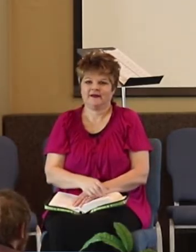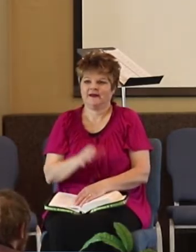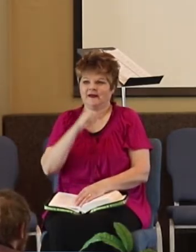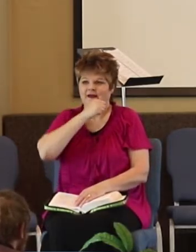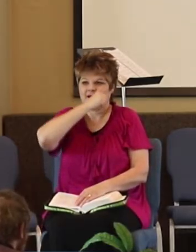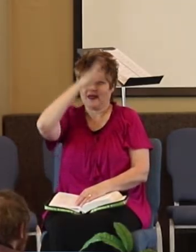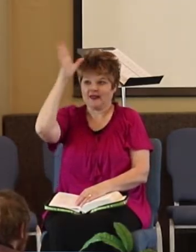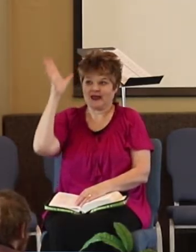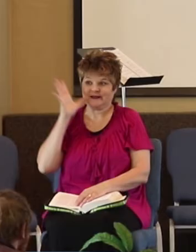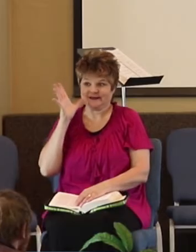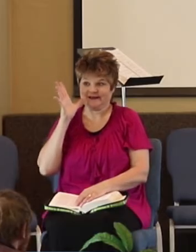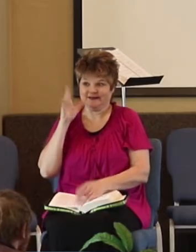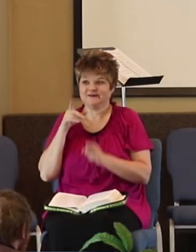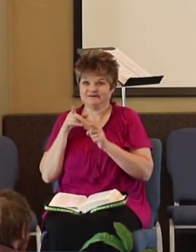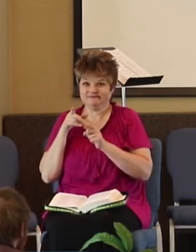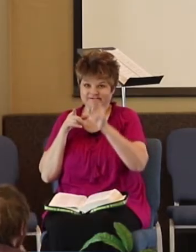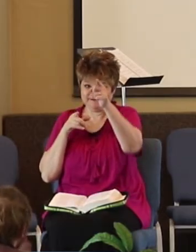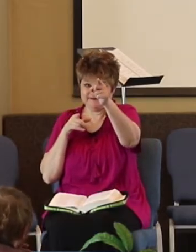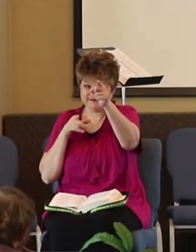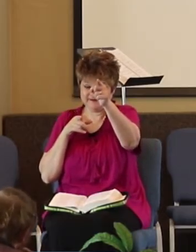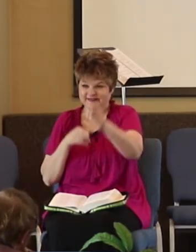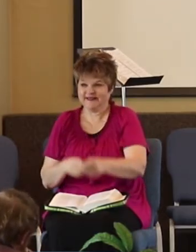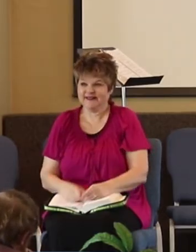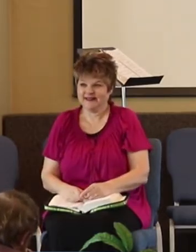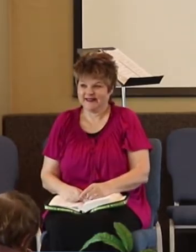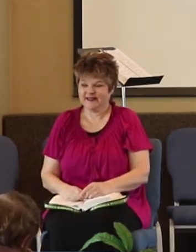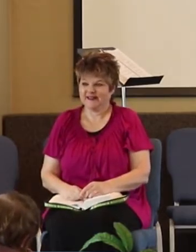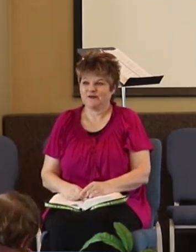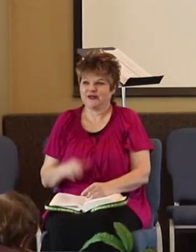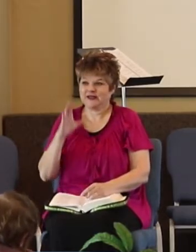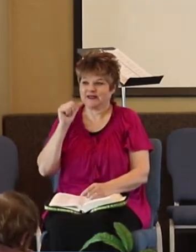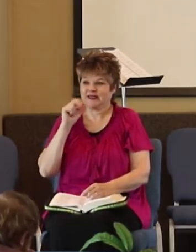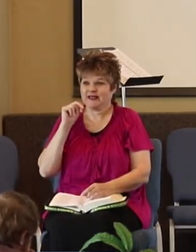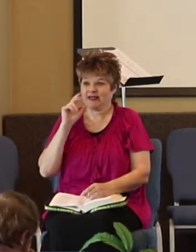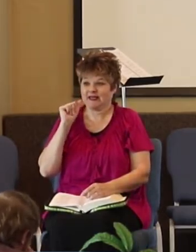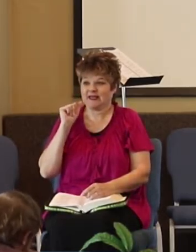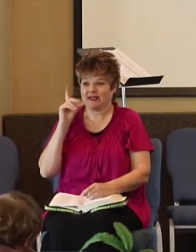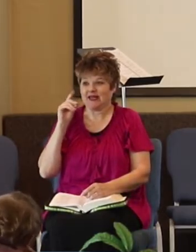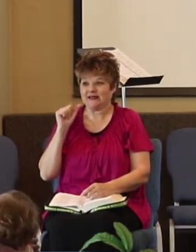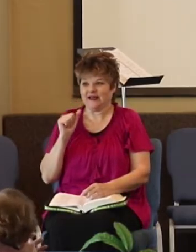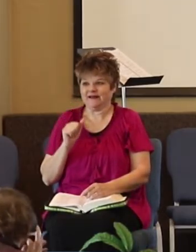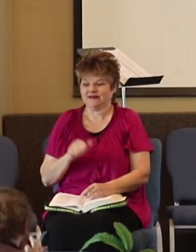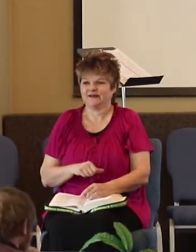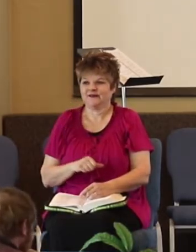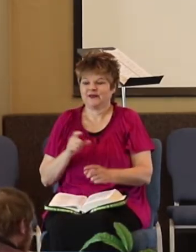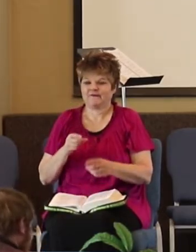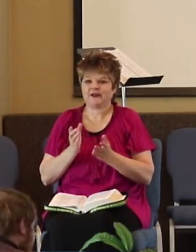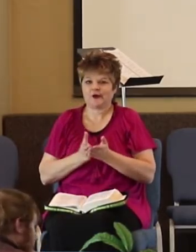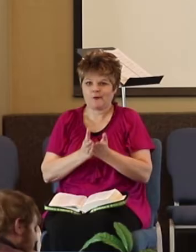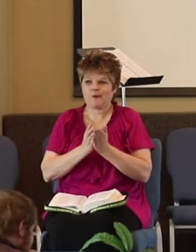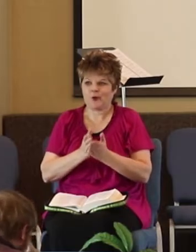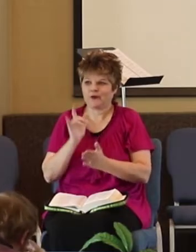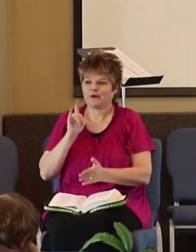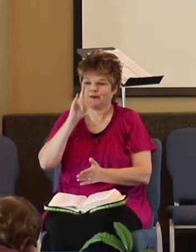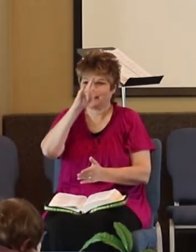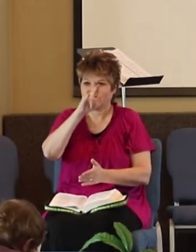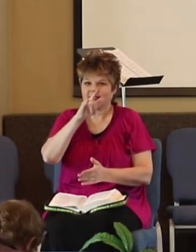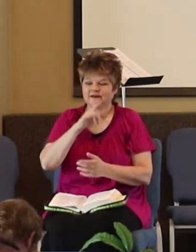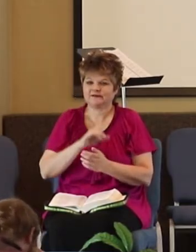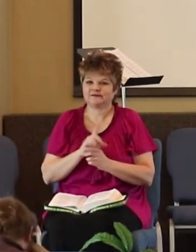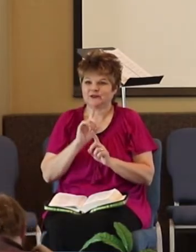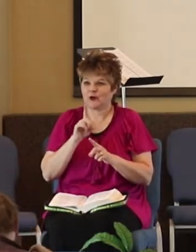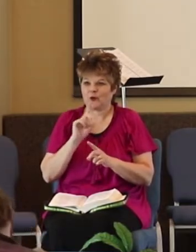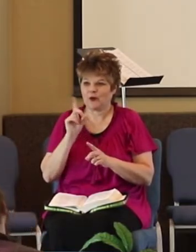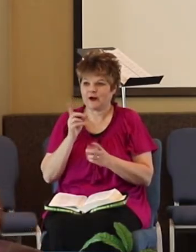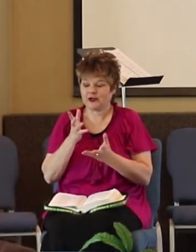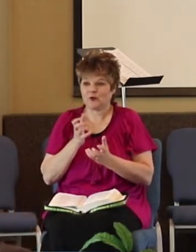Alaska is my home. You'll end up in Canada. You'll end up having to get a boat or get a plane to get to where you want to